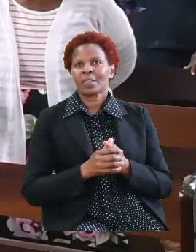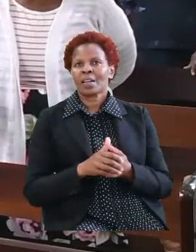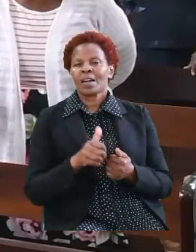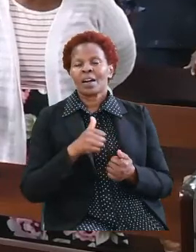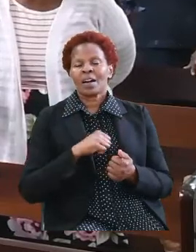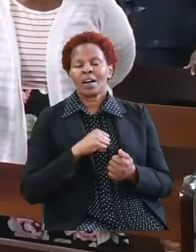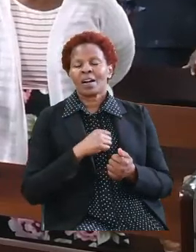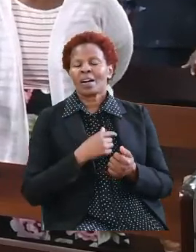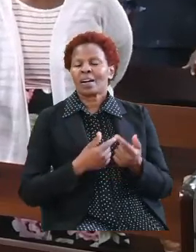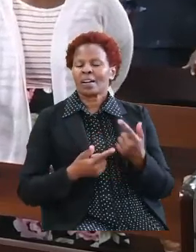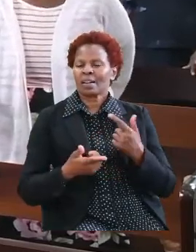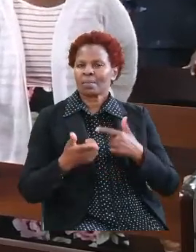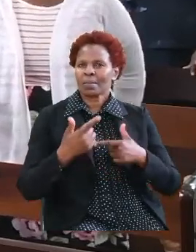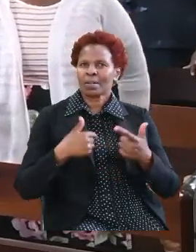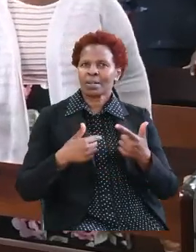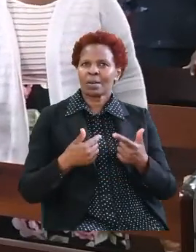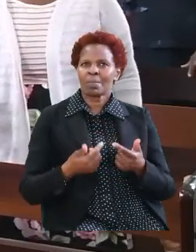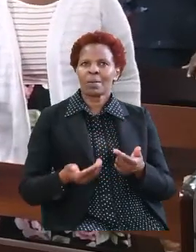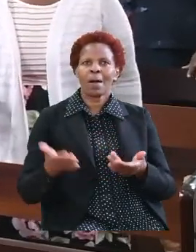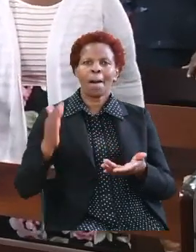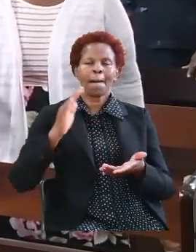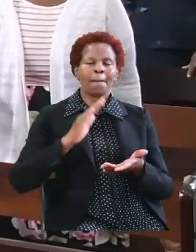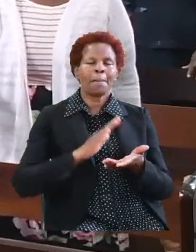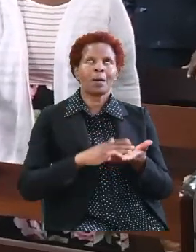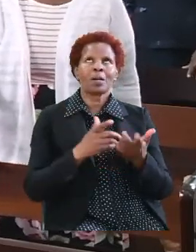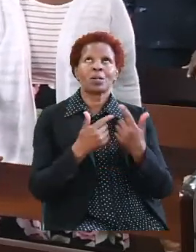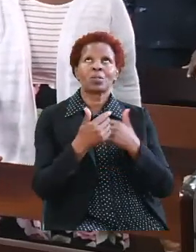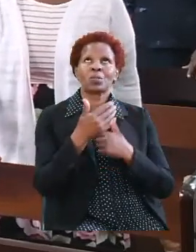Narudi tena,